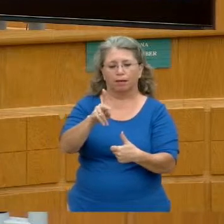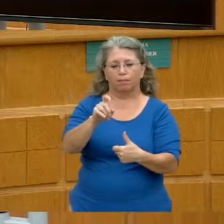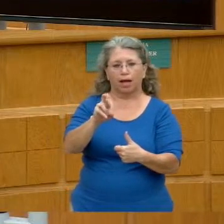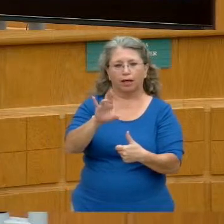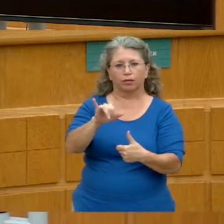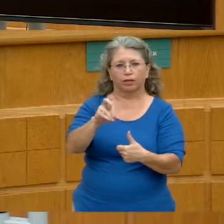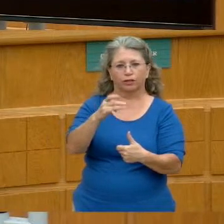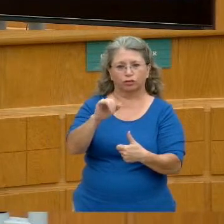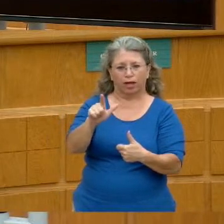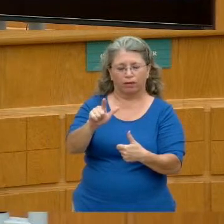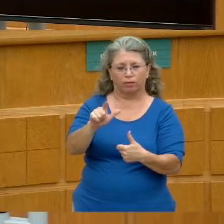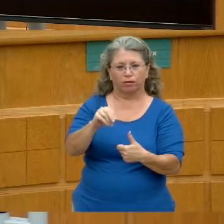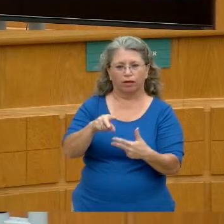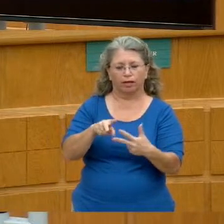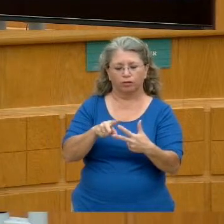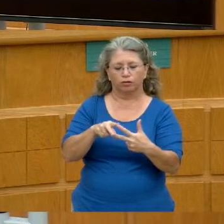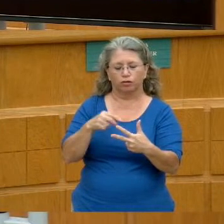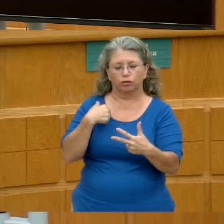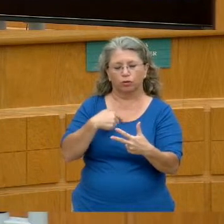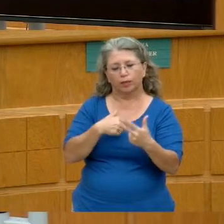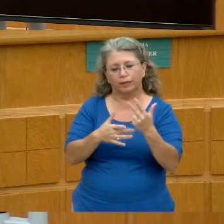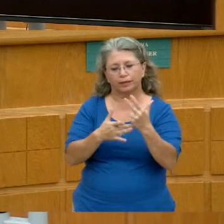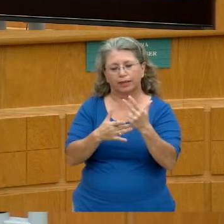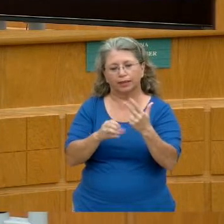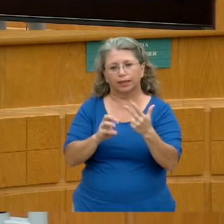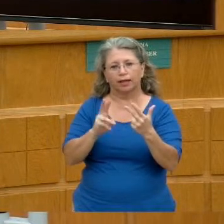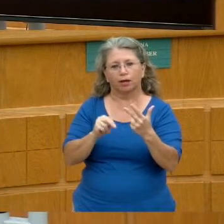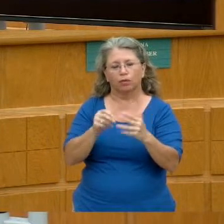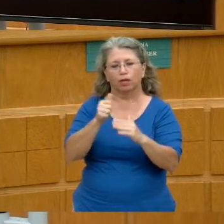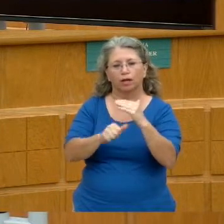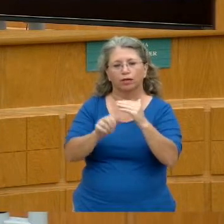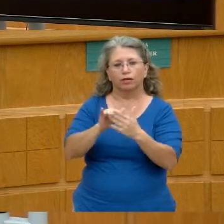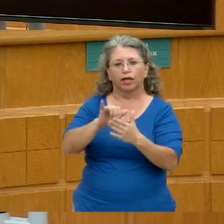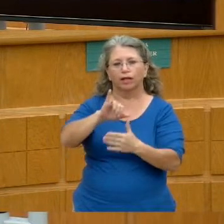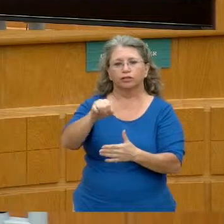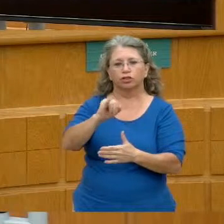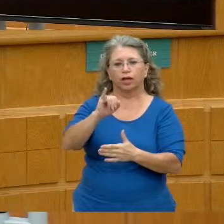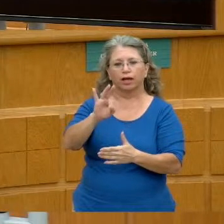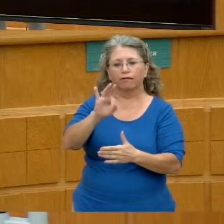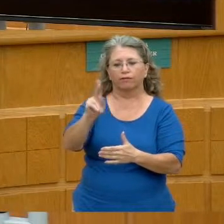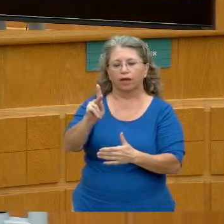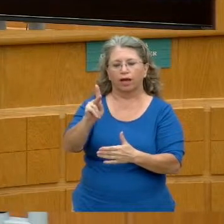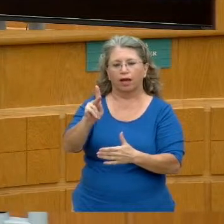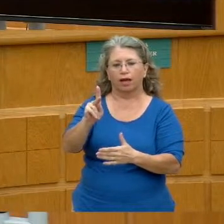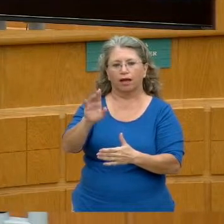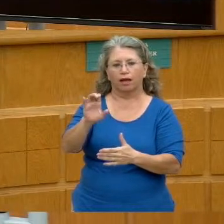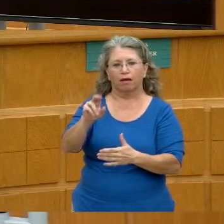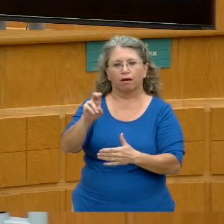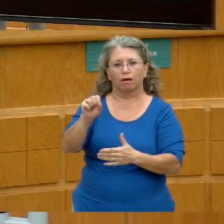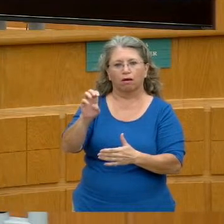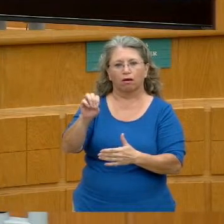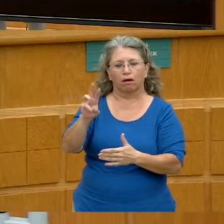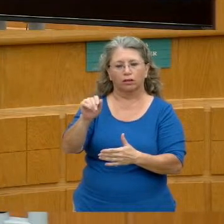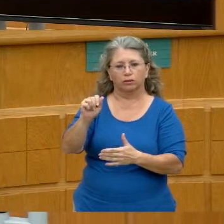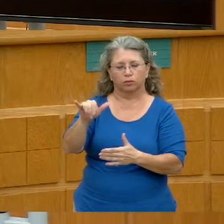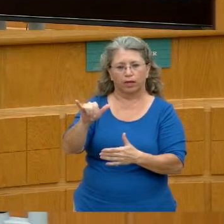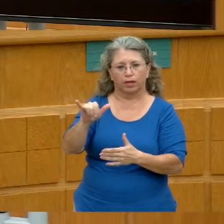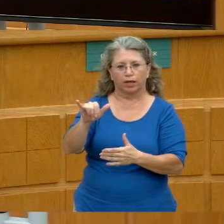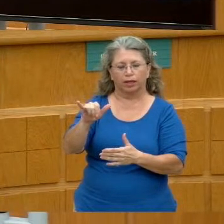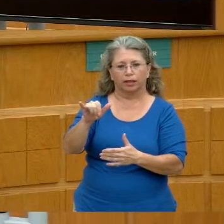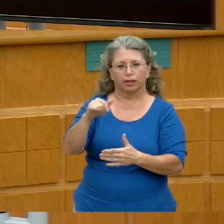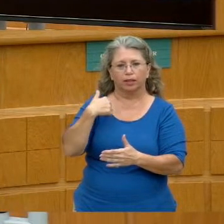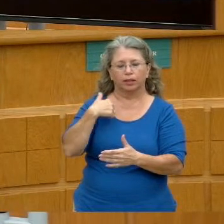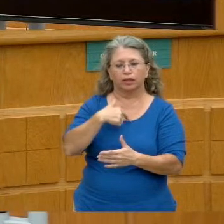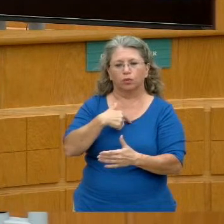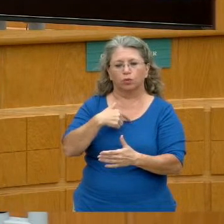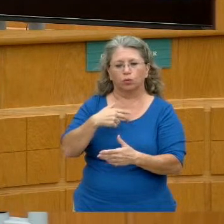technically own under the causeway, under the JFK Causeway, leading to the beach. Those we lease out to a bait